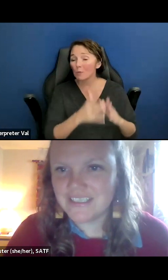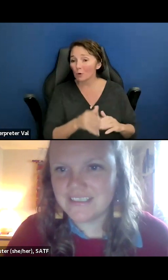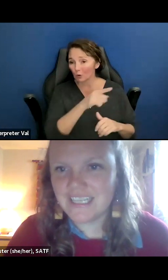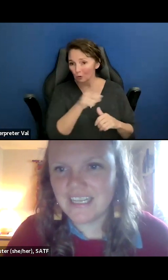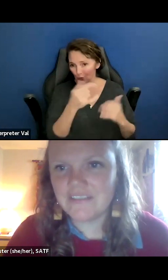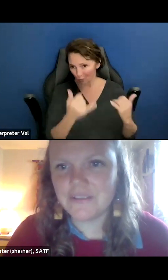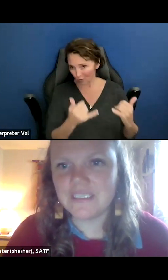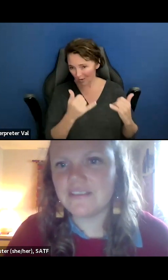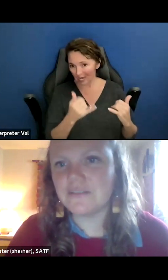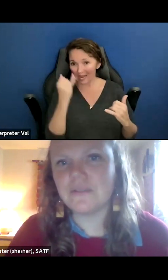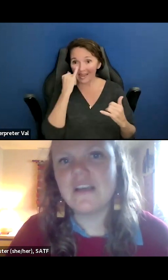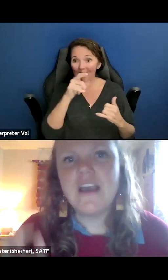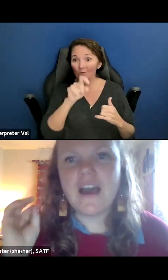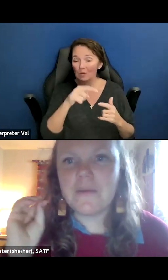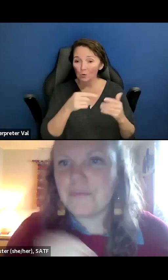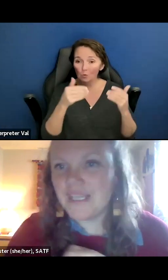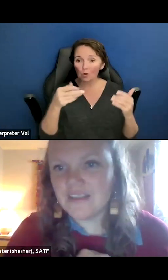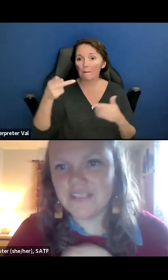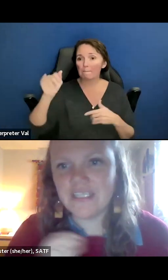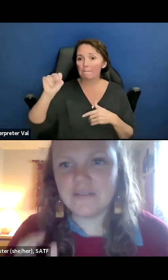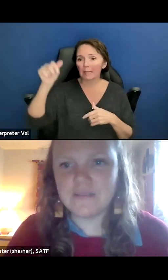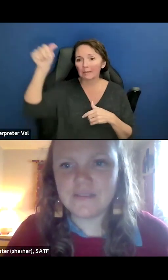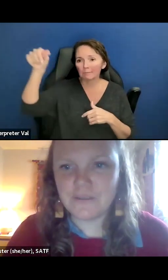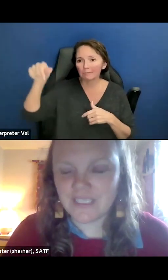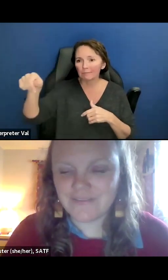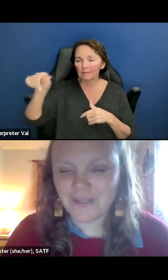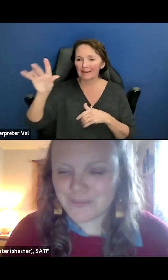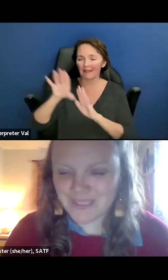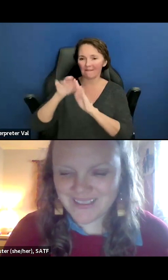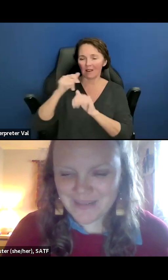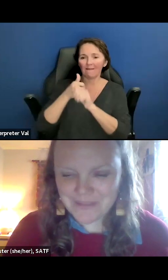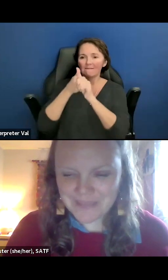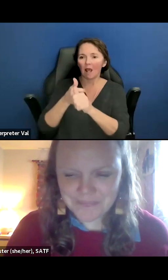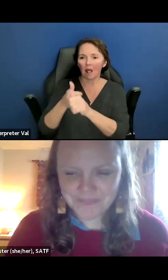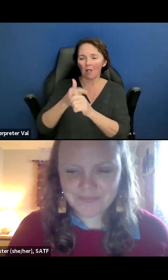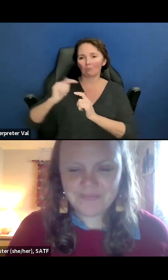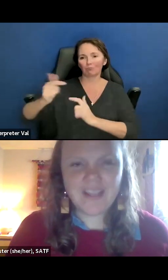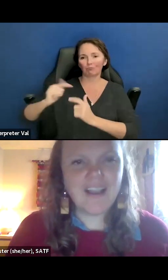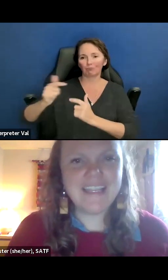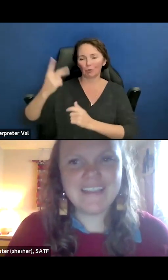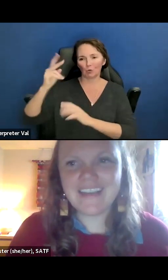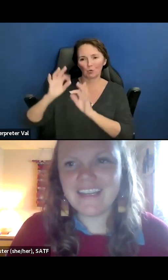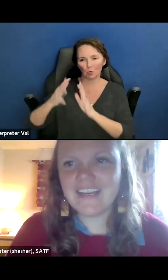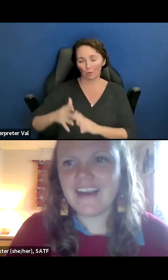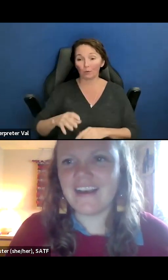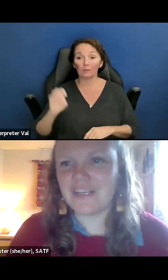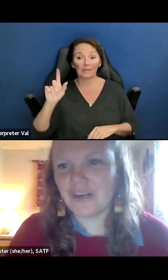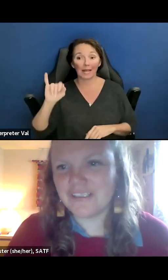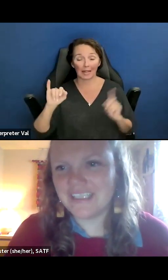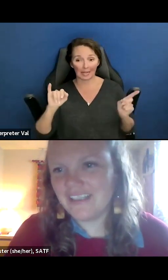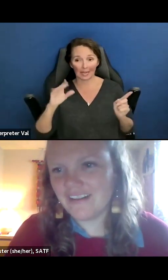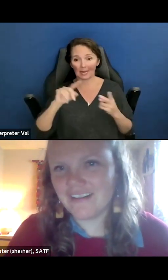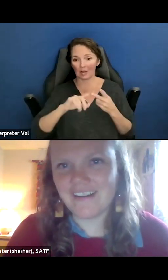interpreters here today if you need to pin their videos so you can follow along that way. Eli